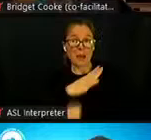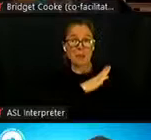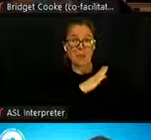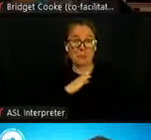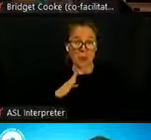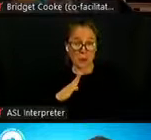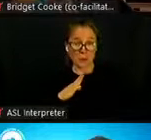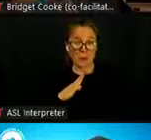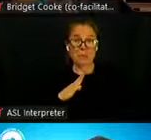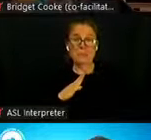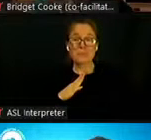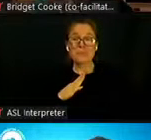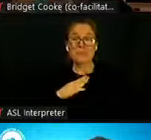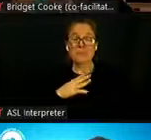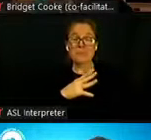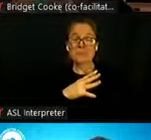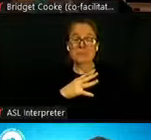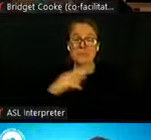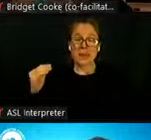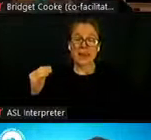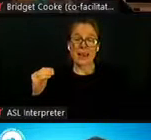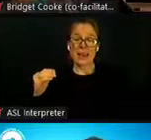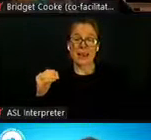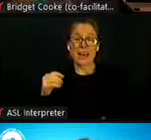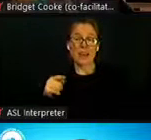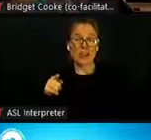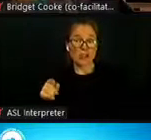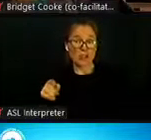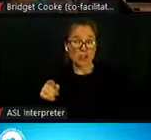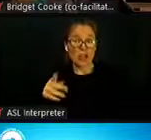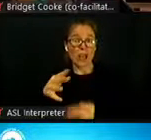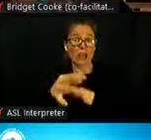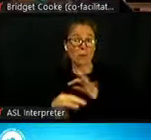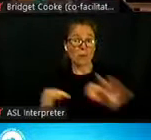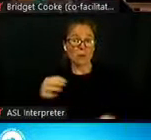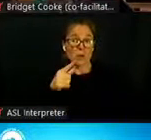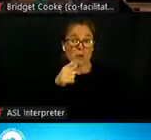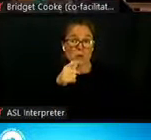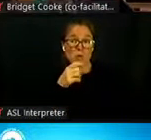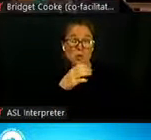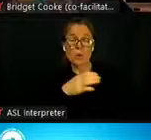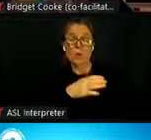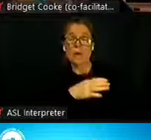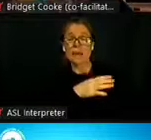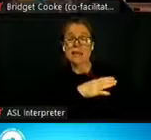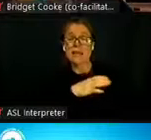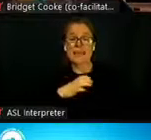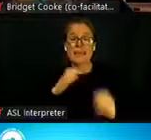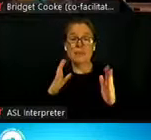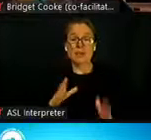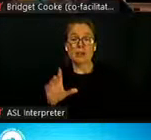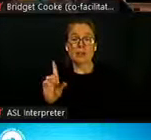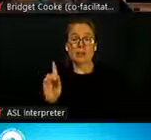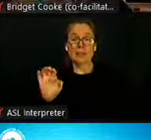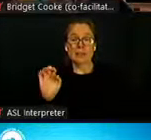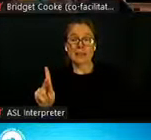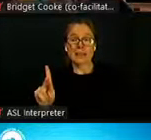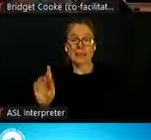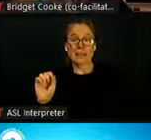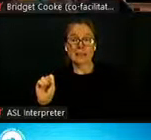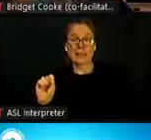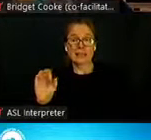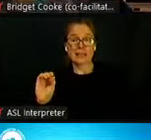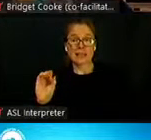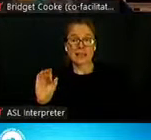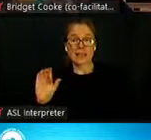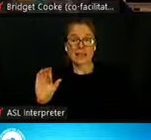Nafisa. And she is replacing Commissioner Dick Scouten. And Dick has been on the board a very long time,